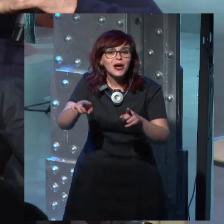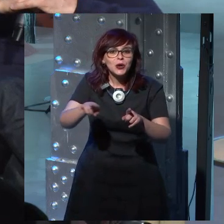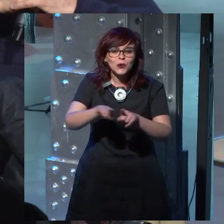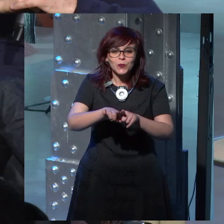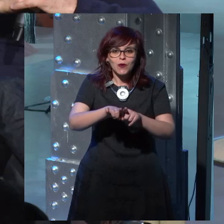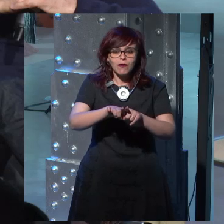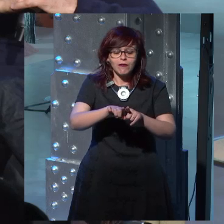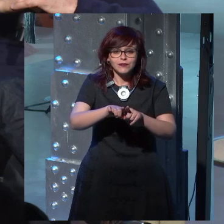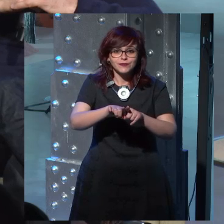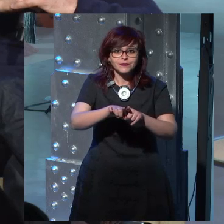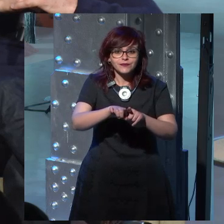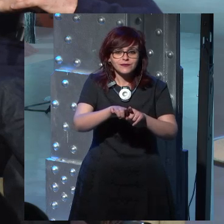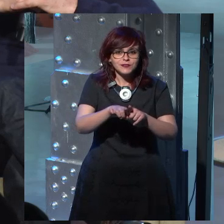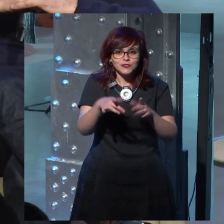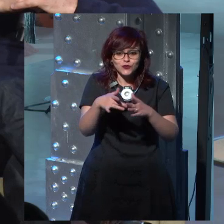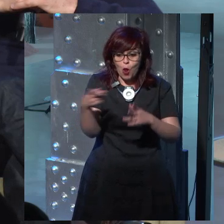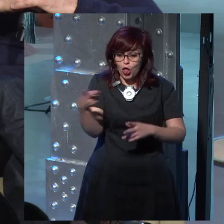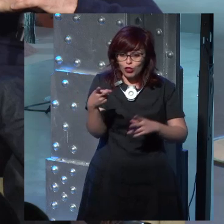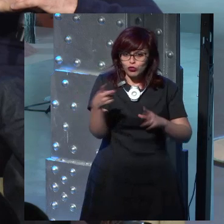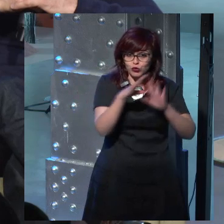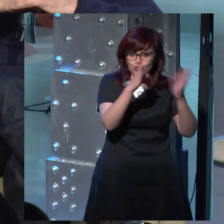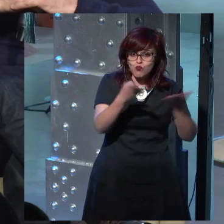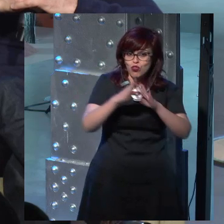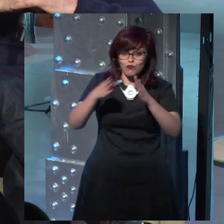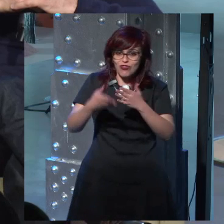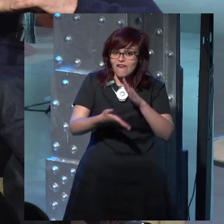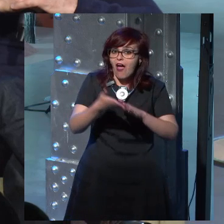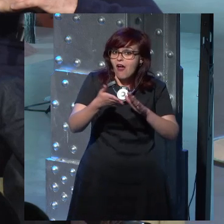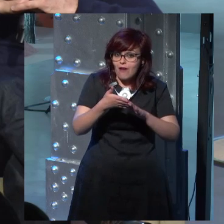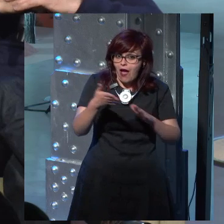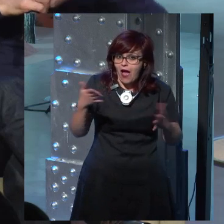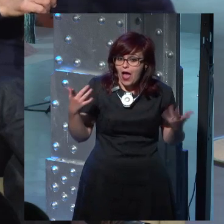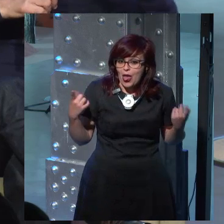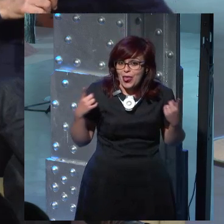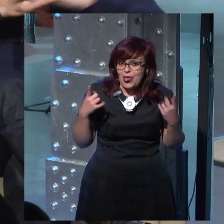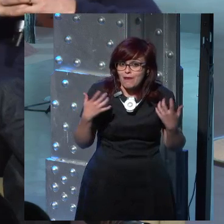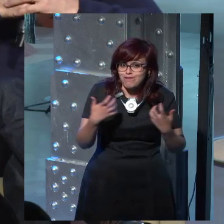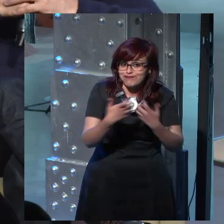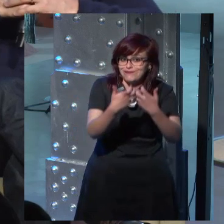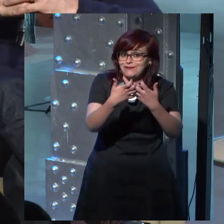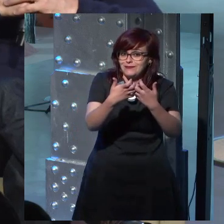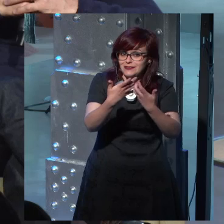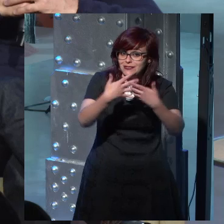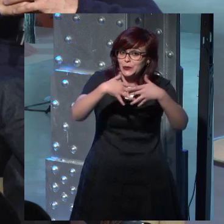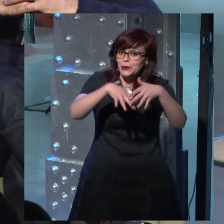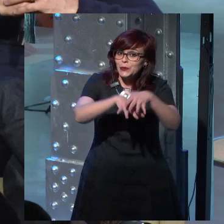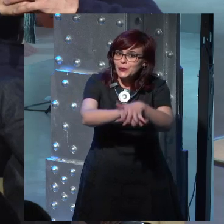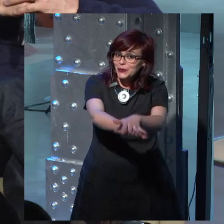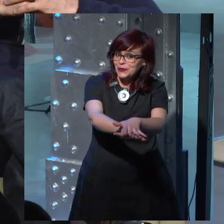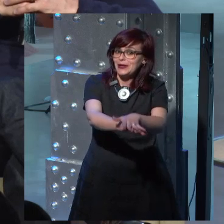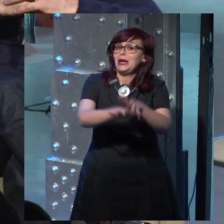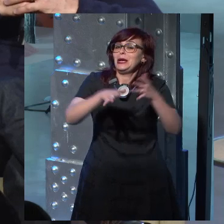way. So I get a thrill out of it. I know that Vince and Peter feel